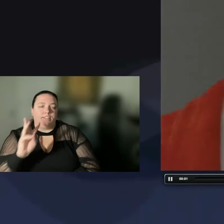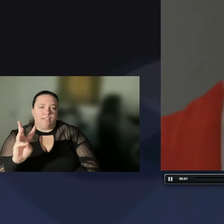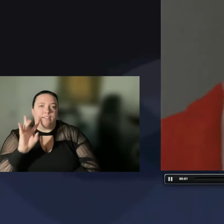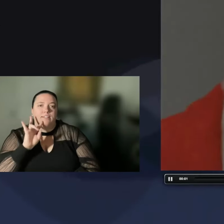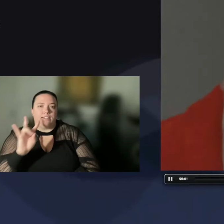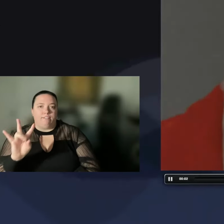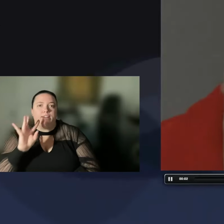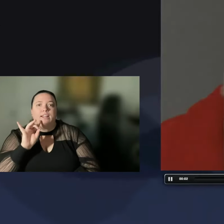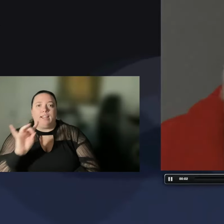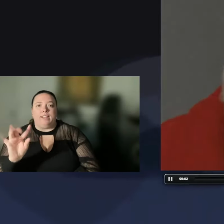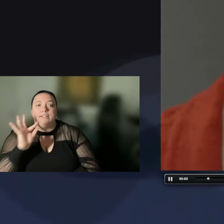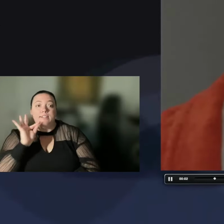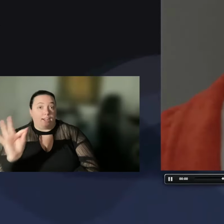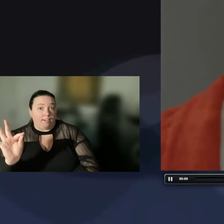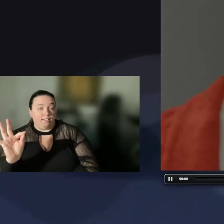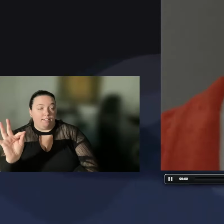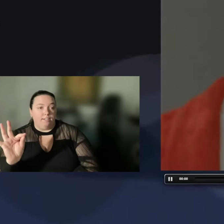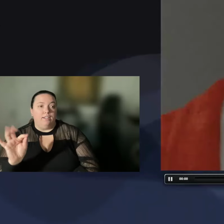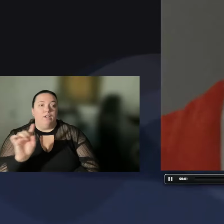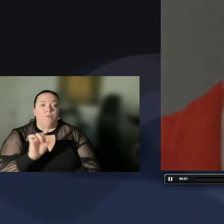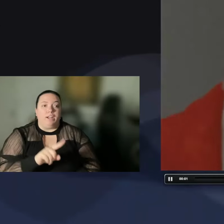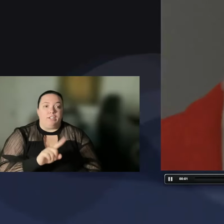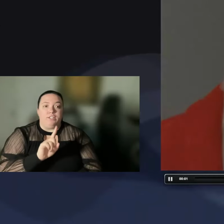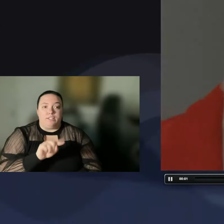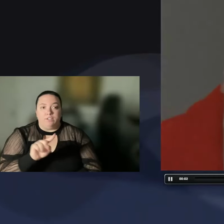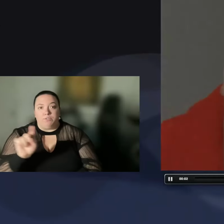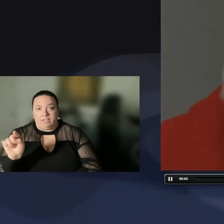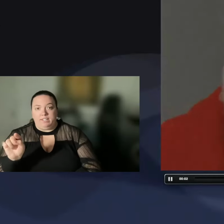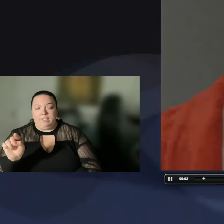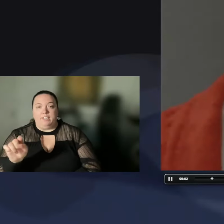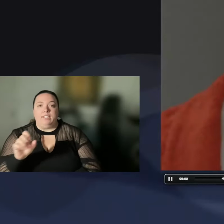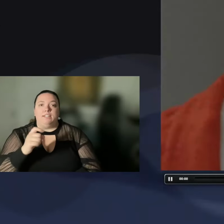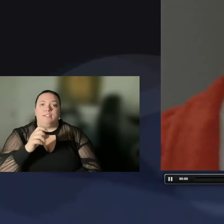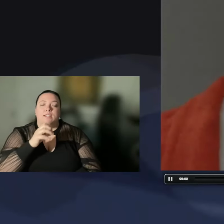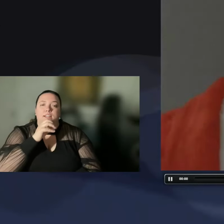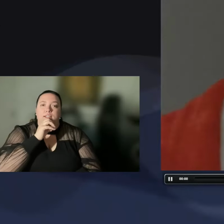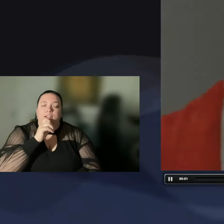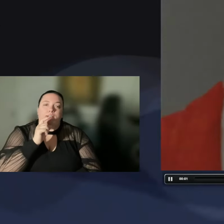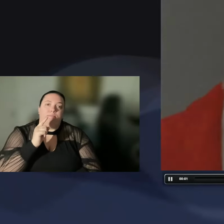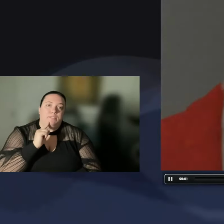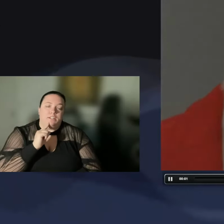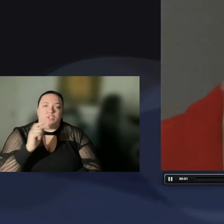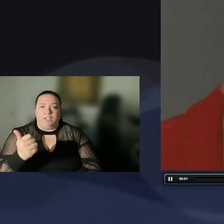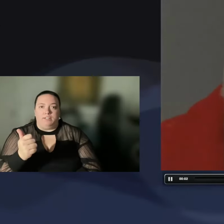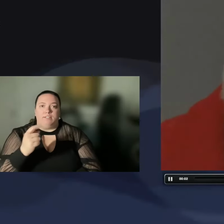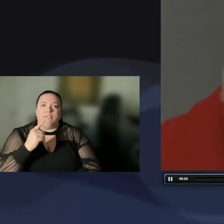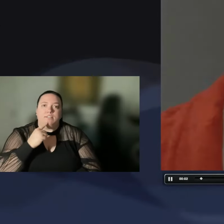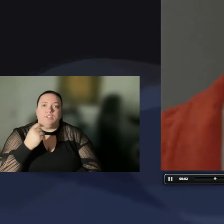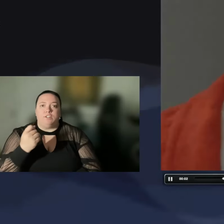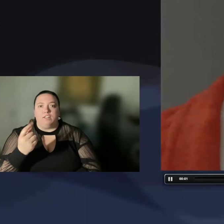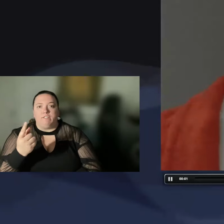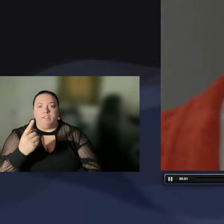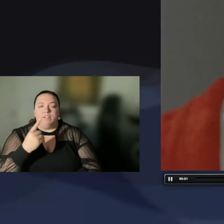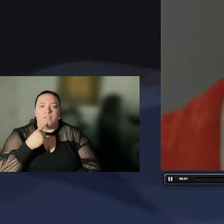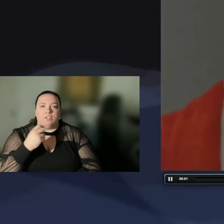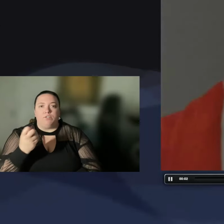5, 6, 7, 8, 9. Where ages 10 through 19 is touch 10,